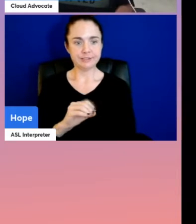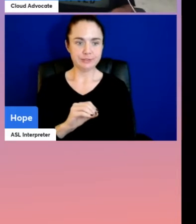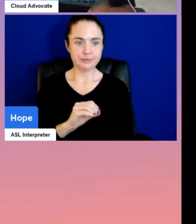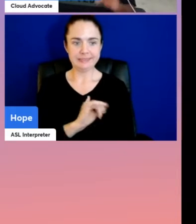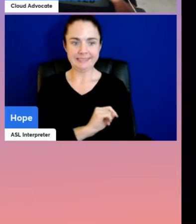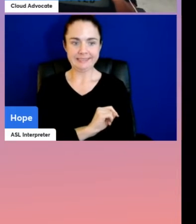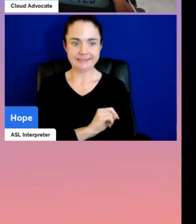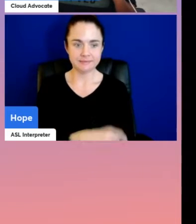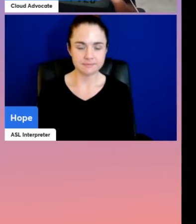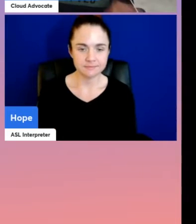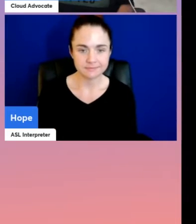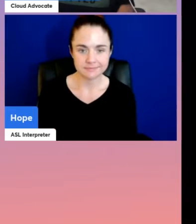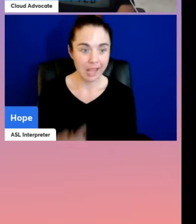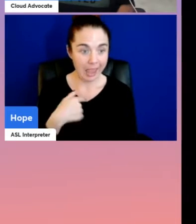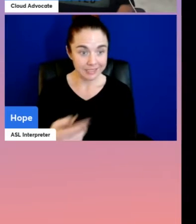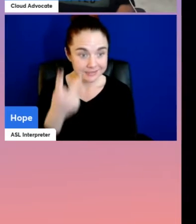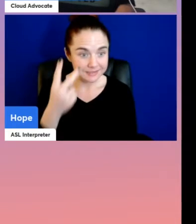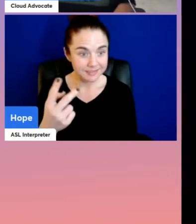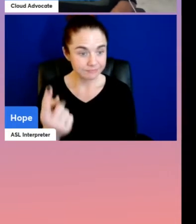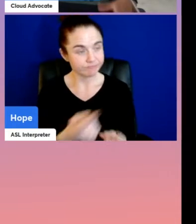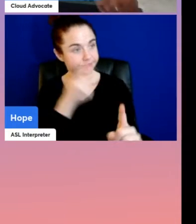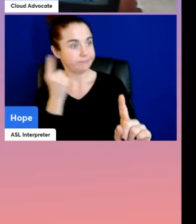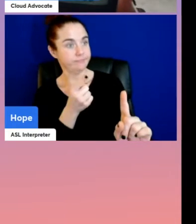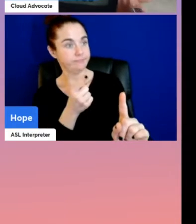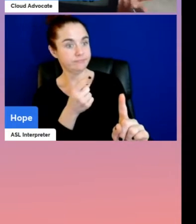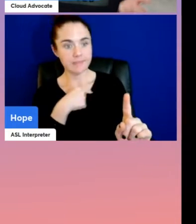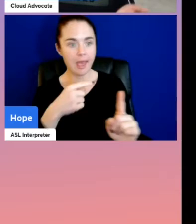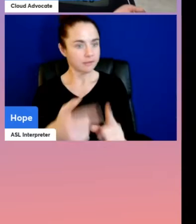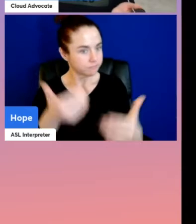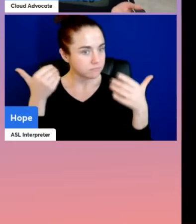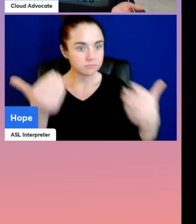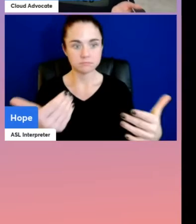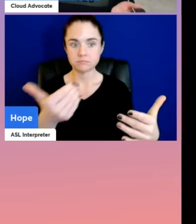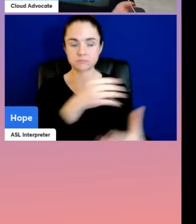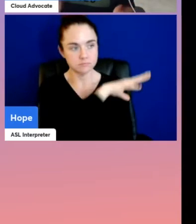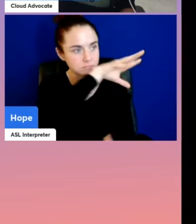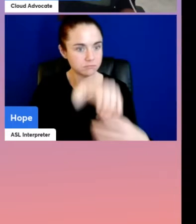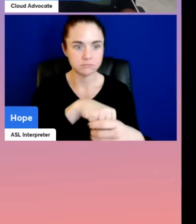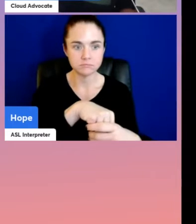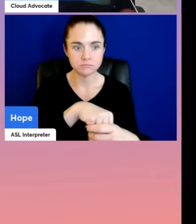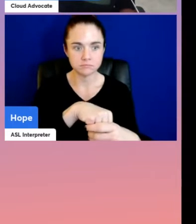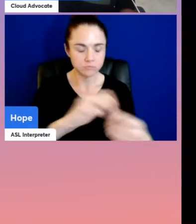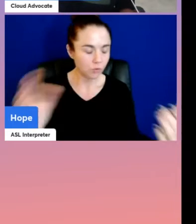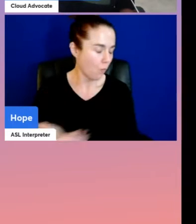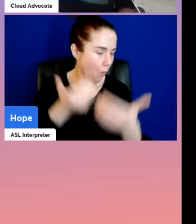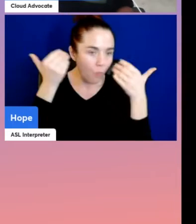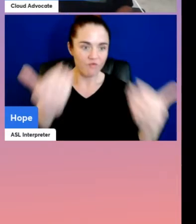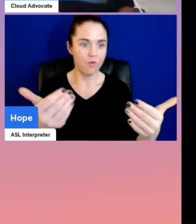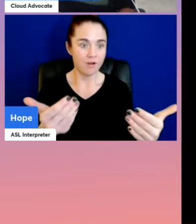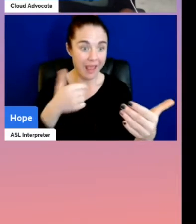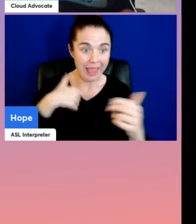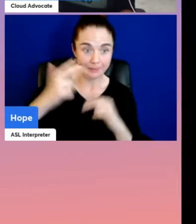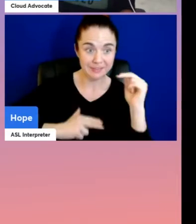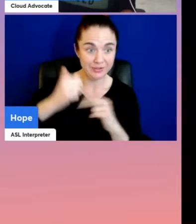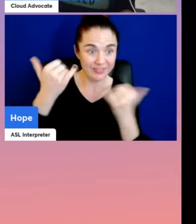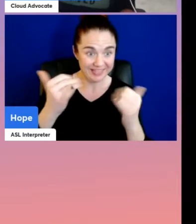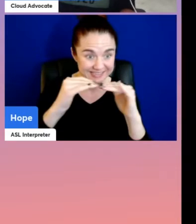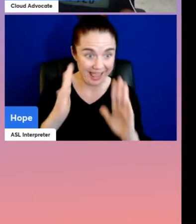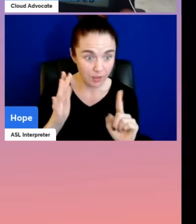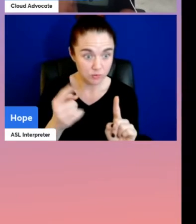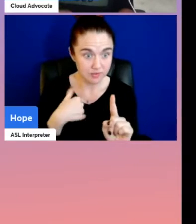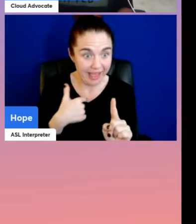I jump in and I go for it. Matter of fact, I've built this house that I'm living